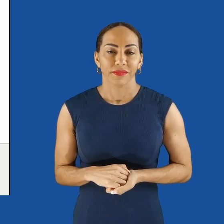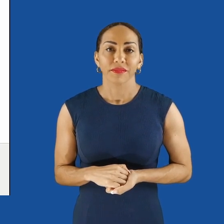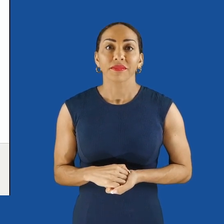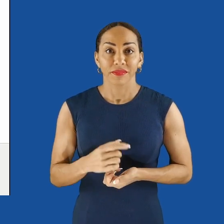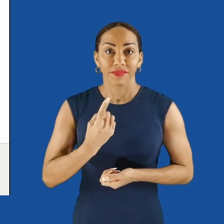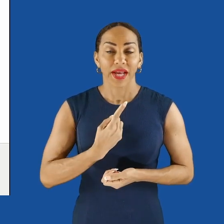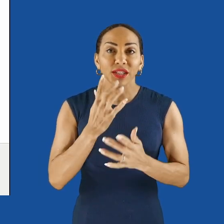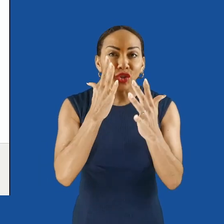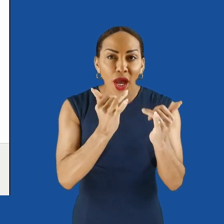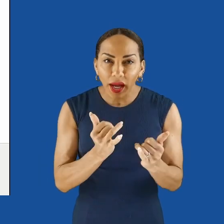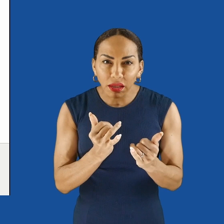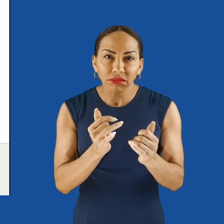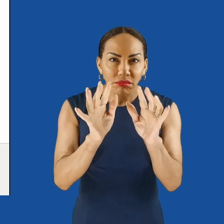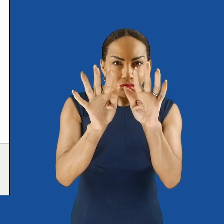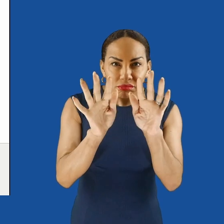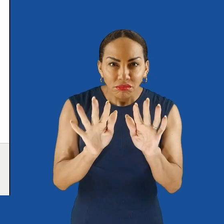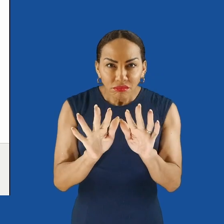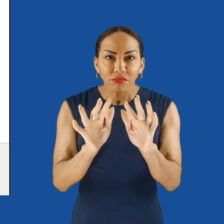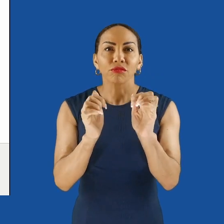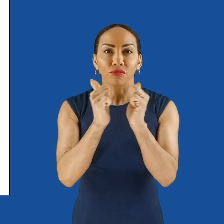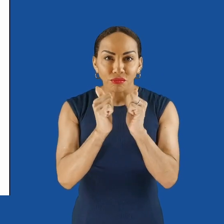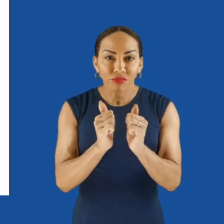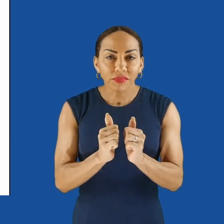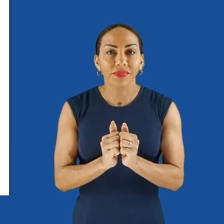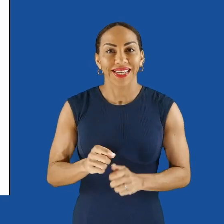Checking my answers are correct, I'm going to confirm and save.